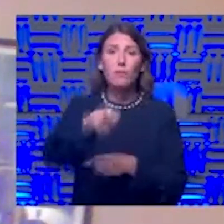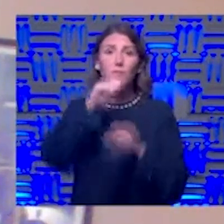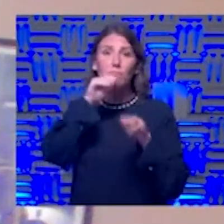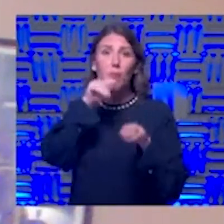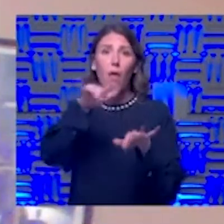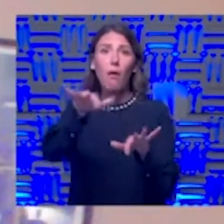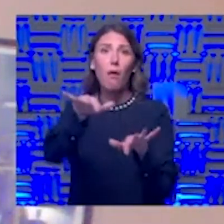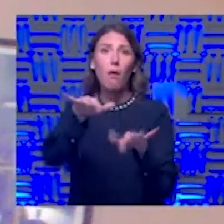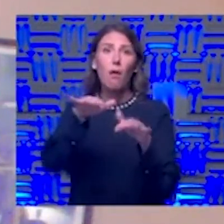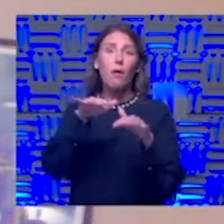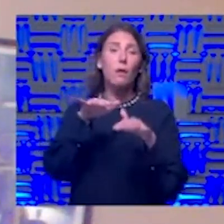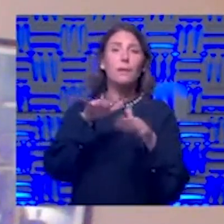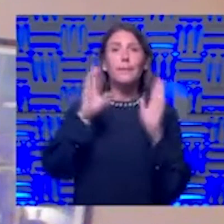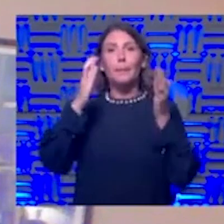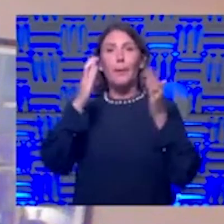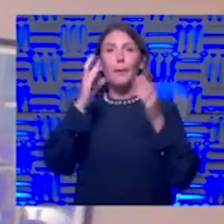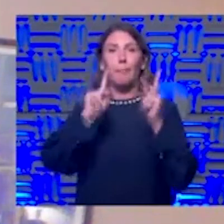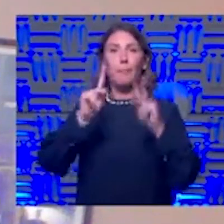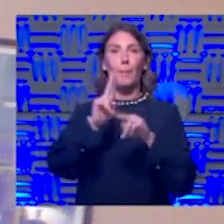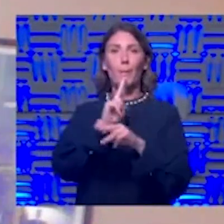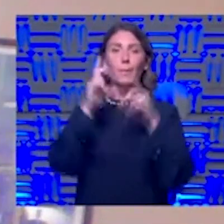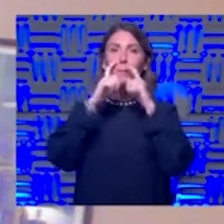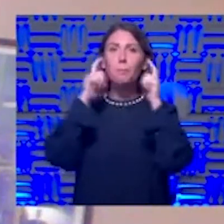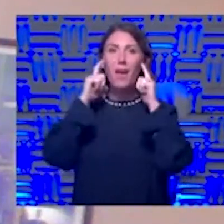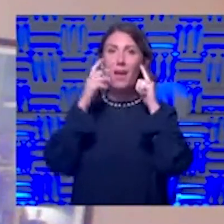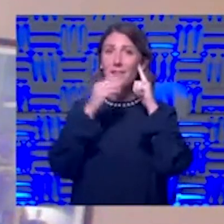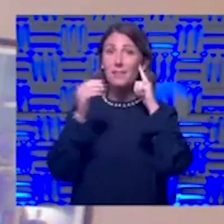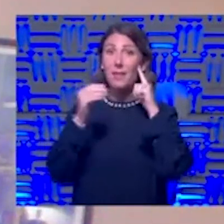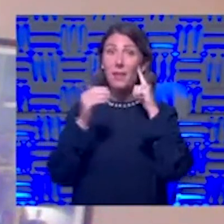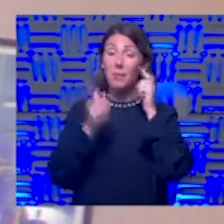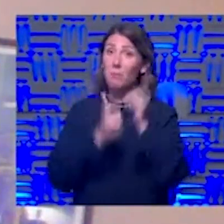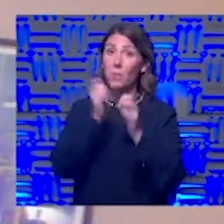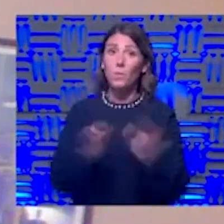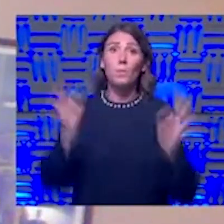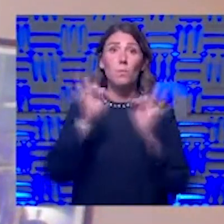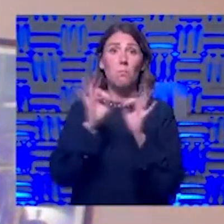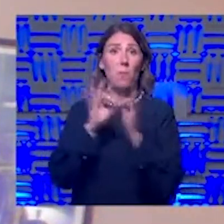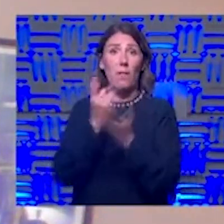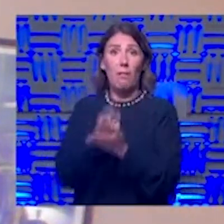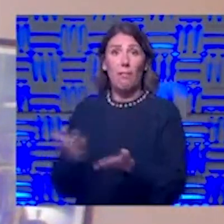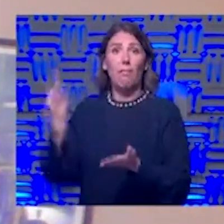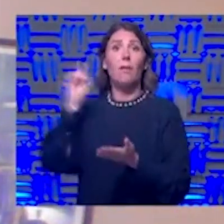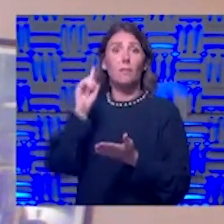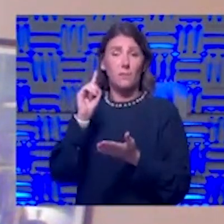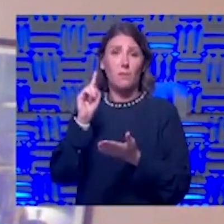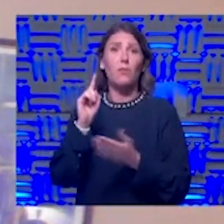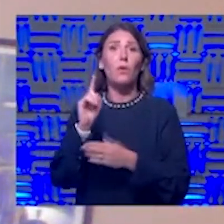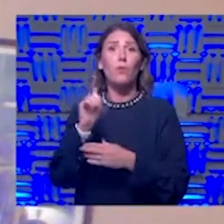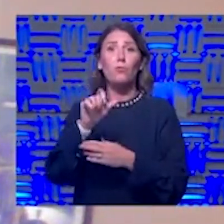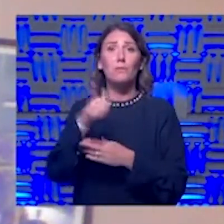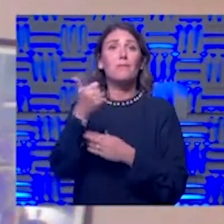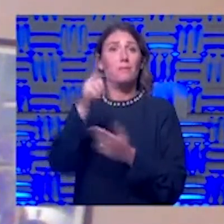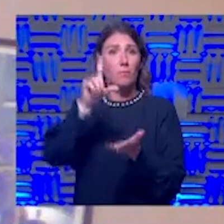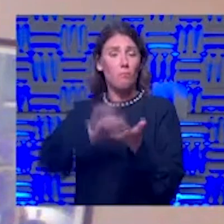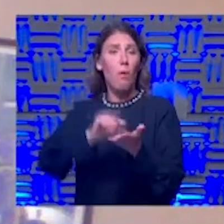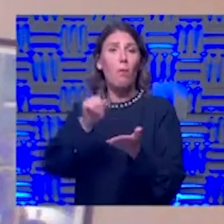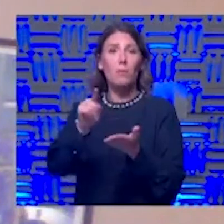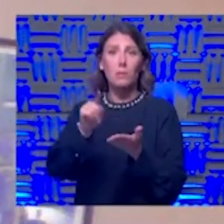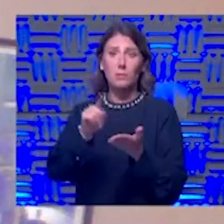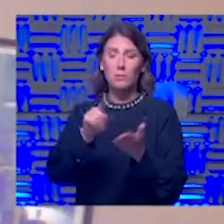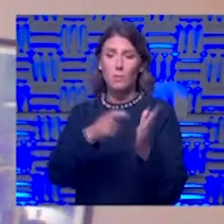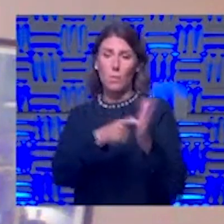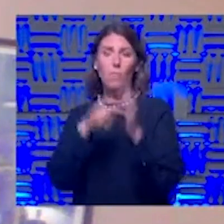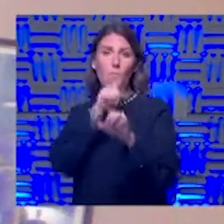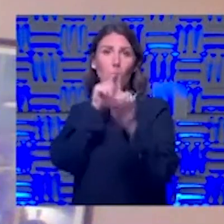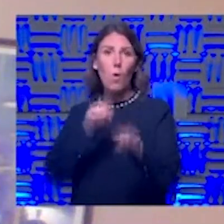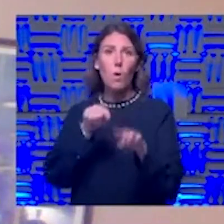wore masks. And then I think more recently, last week, Health Affairs produced an article that really showed that ordinances that required mask